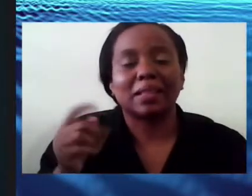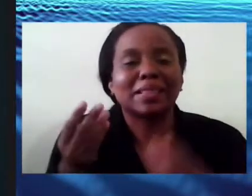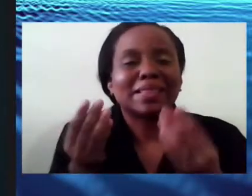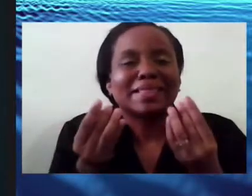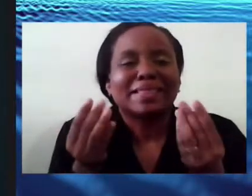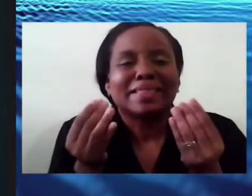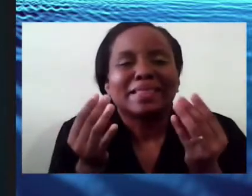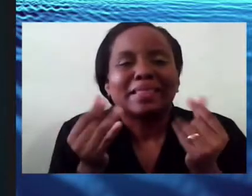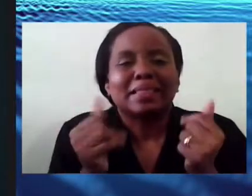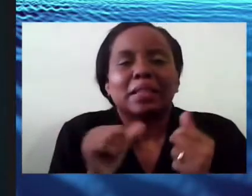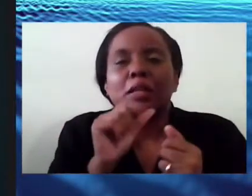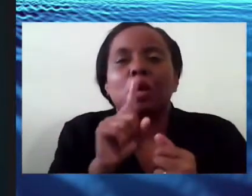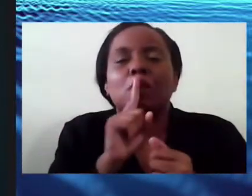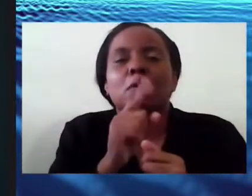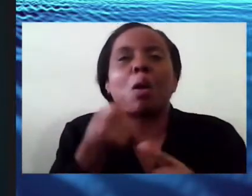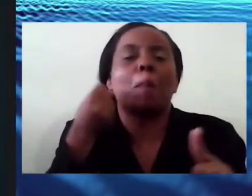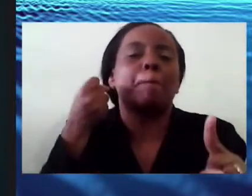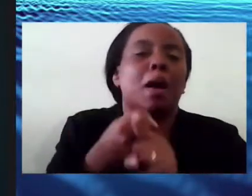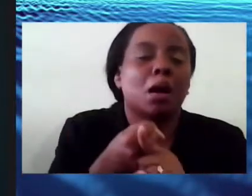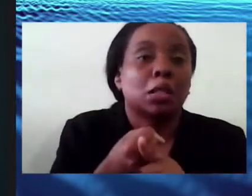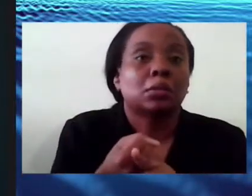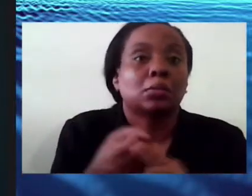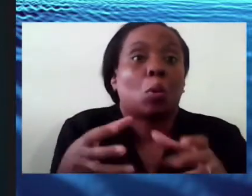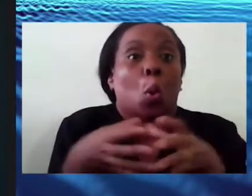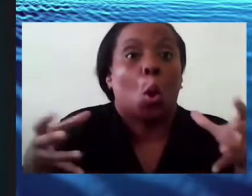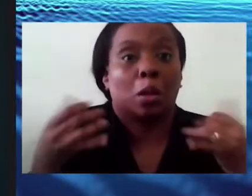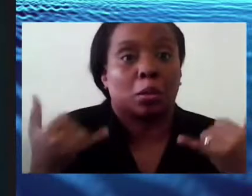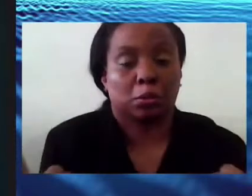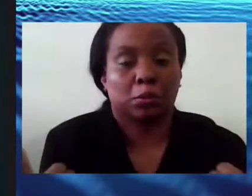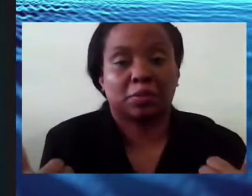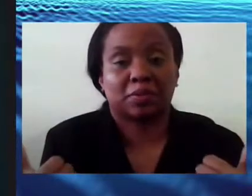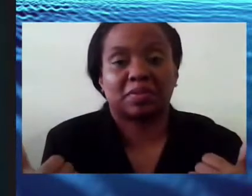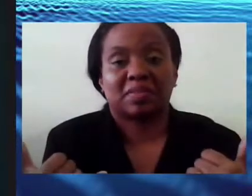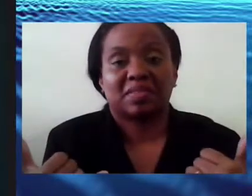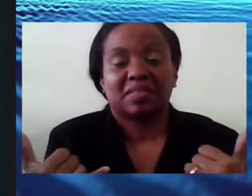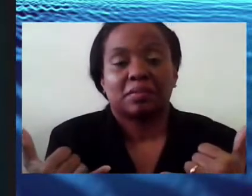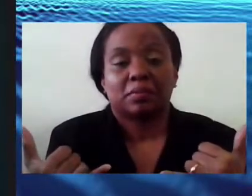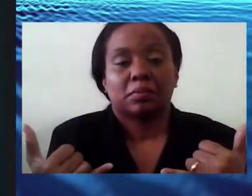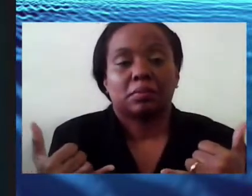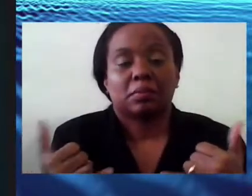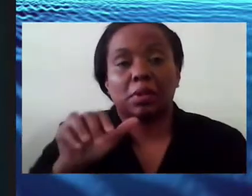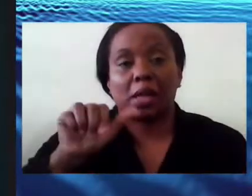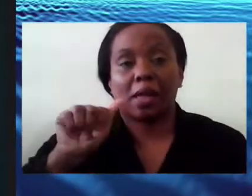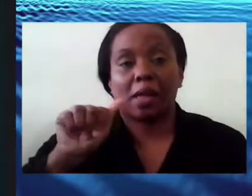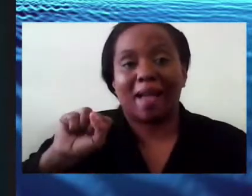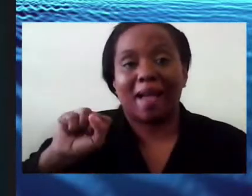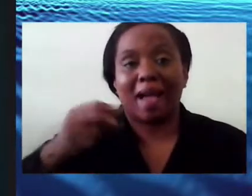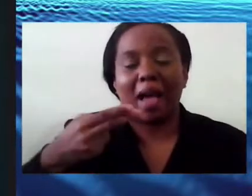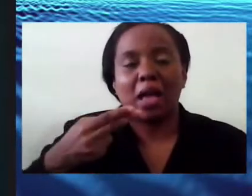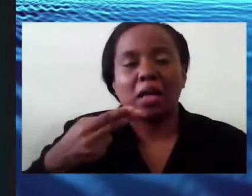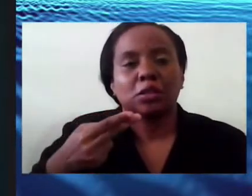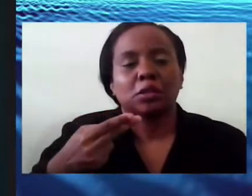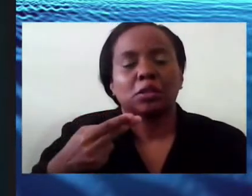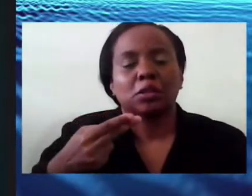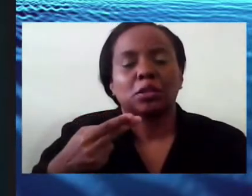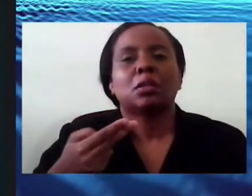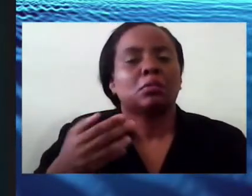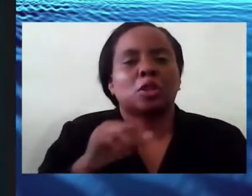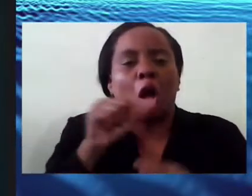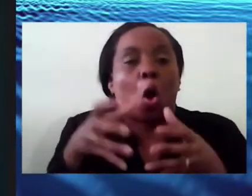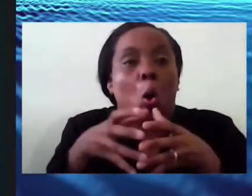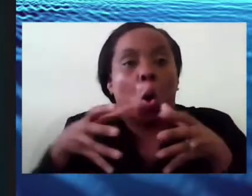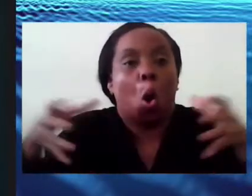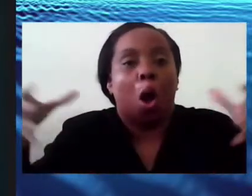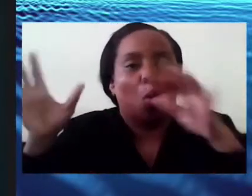initial eruption. And we've had a lessening of the ash fallout over the country. We're